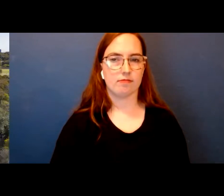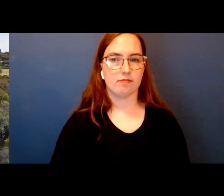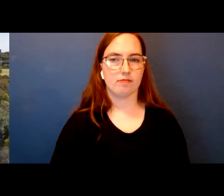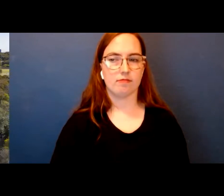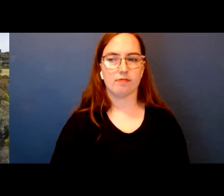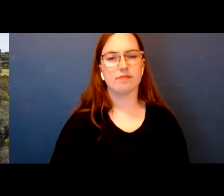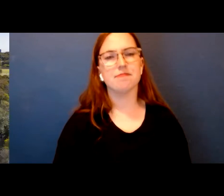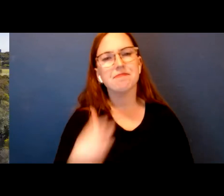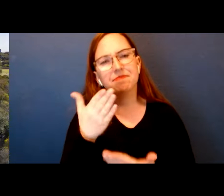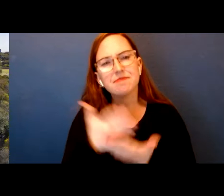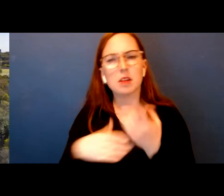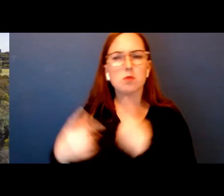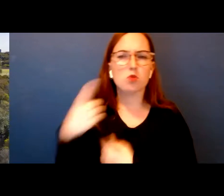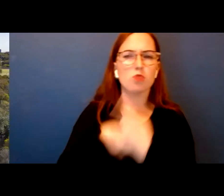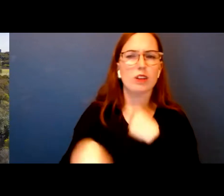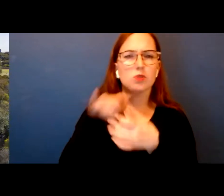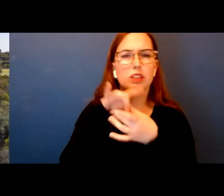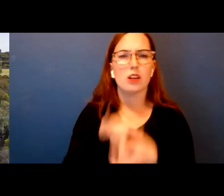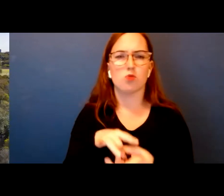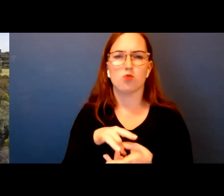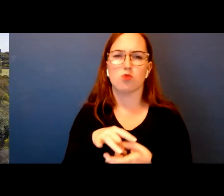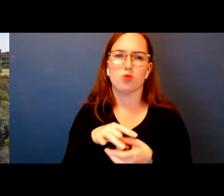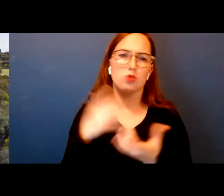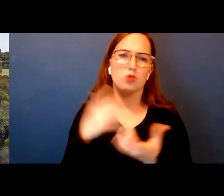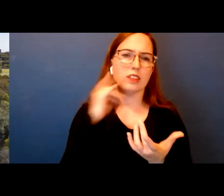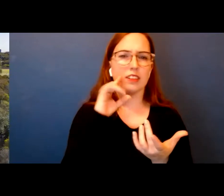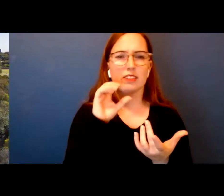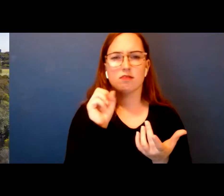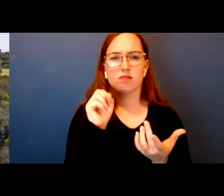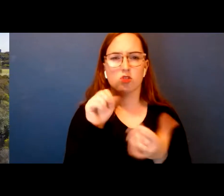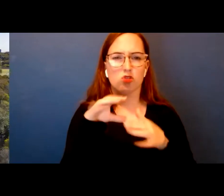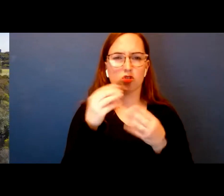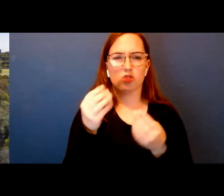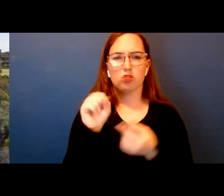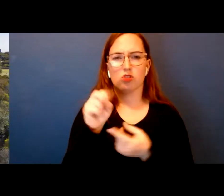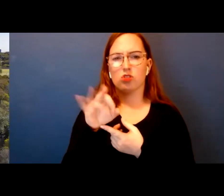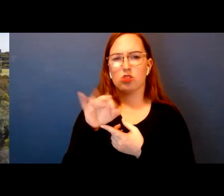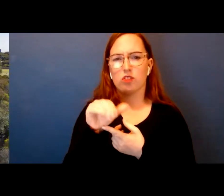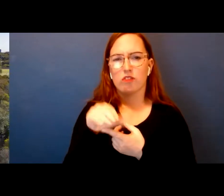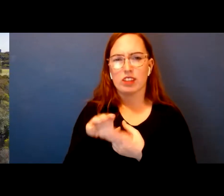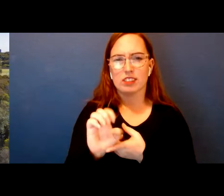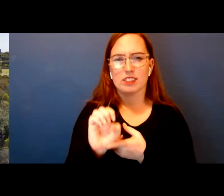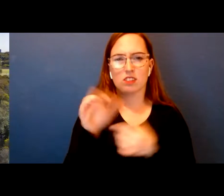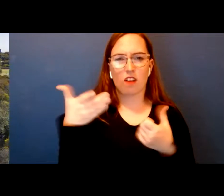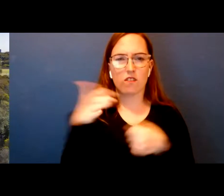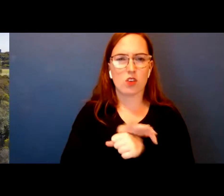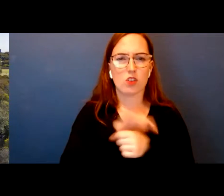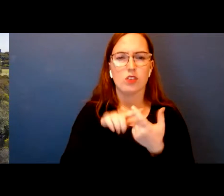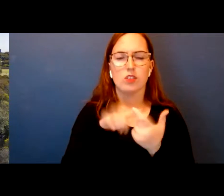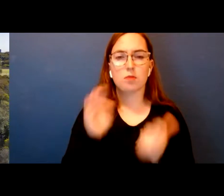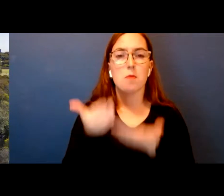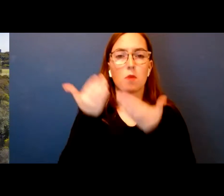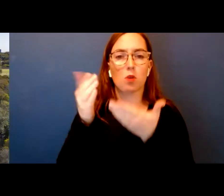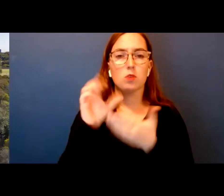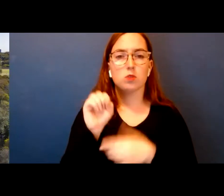just more about surface cover, proposed impervious cover for the three plans, and how that might